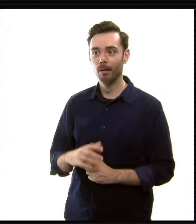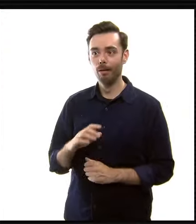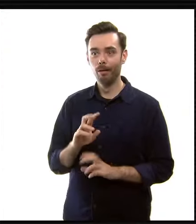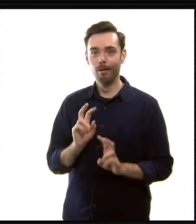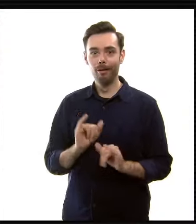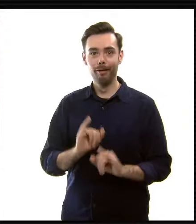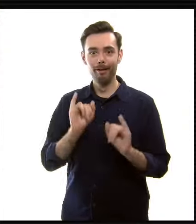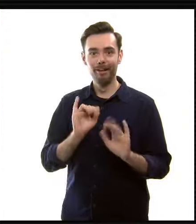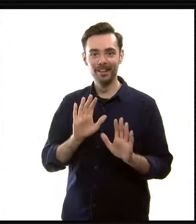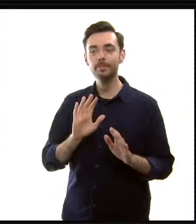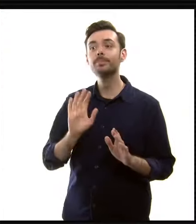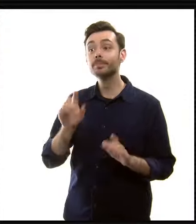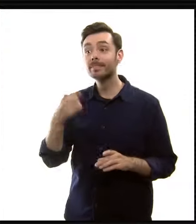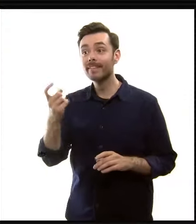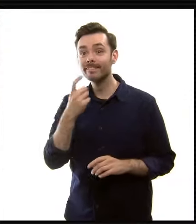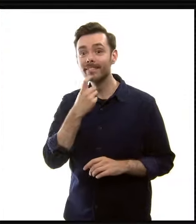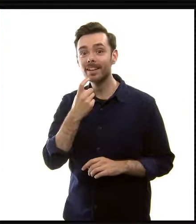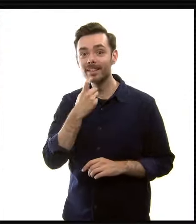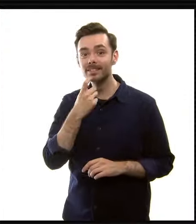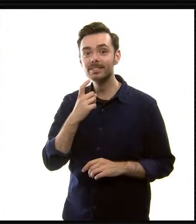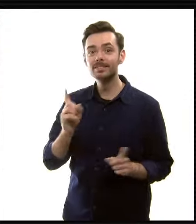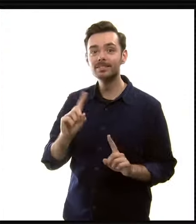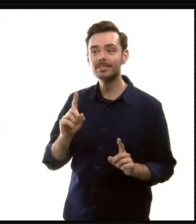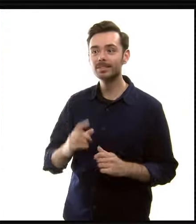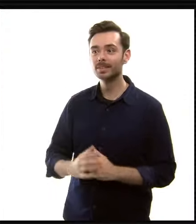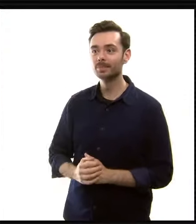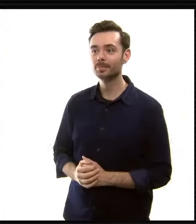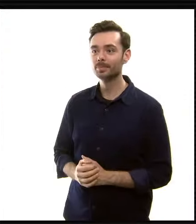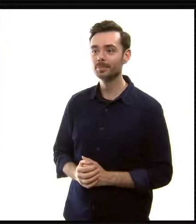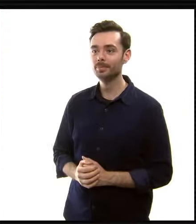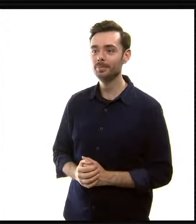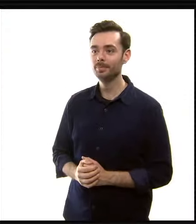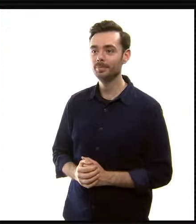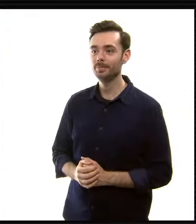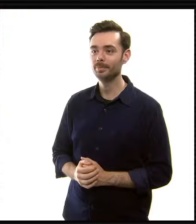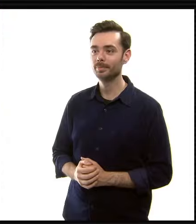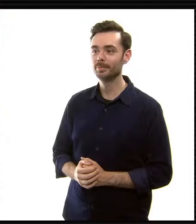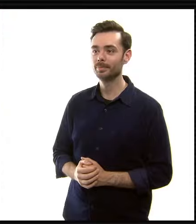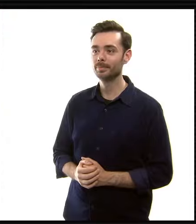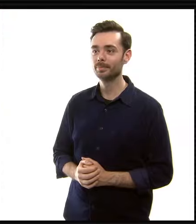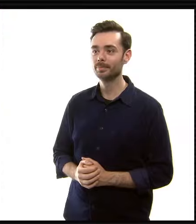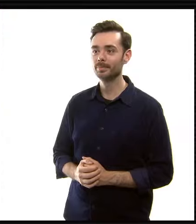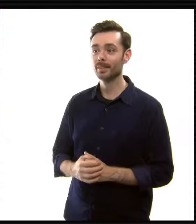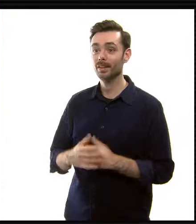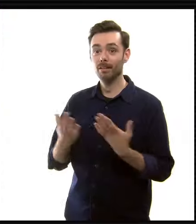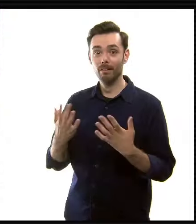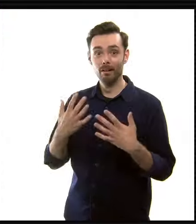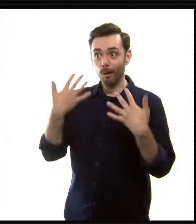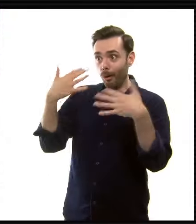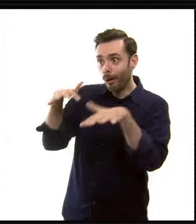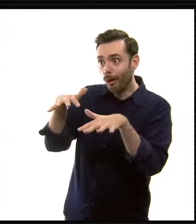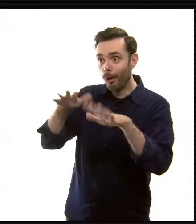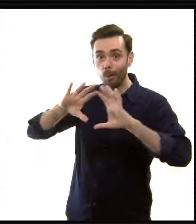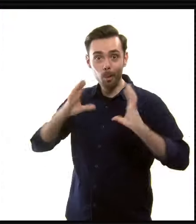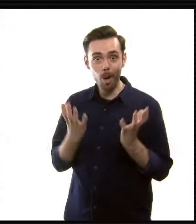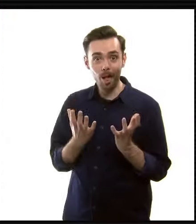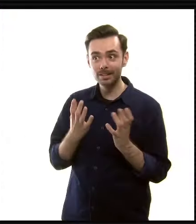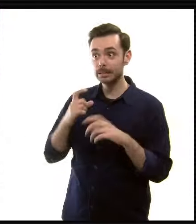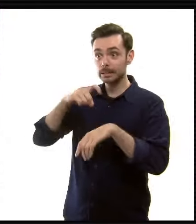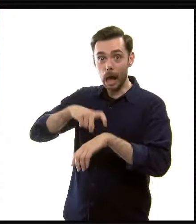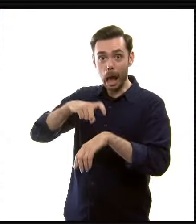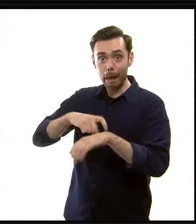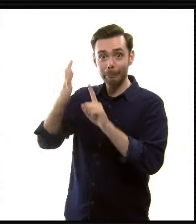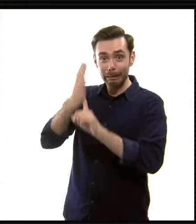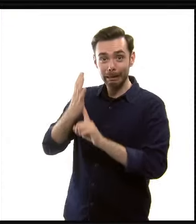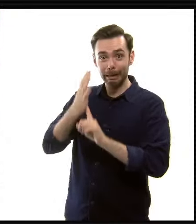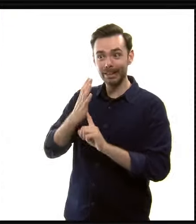got Hannah and Nellie. So besides us watching you, the time pressure, millions of people around the world watching you, what is the challenge you're working